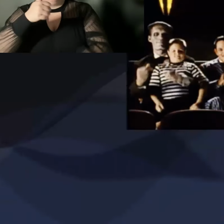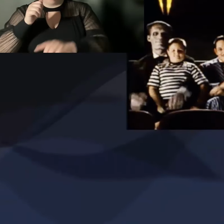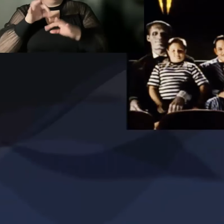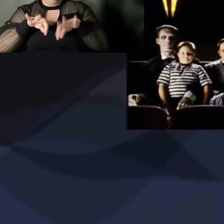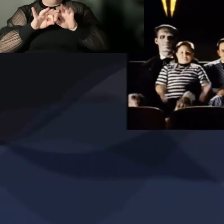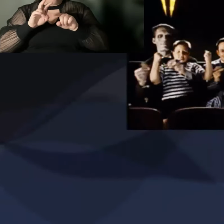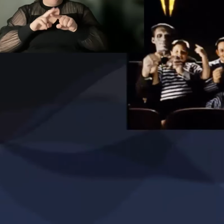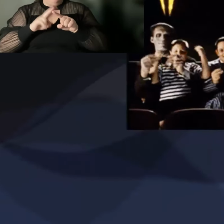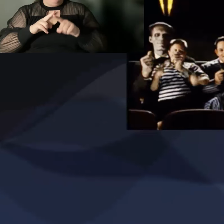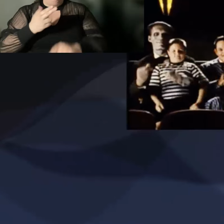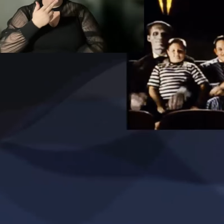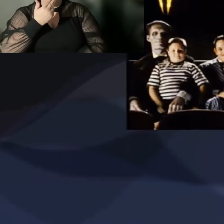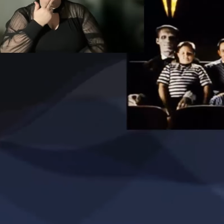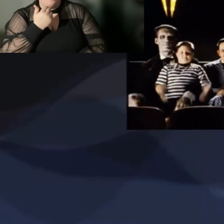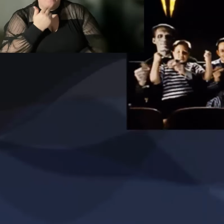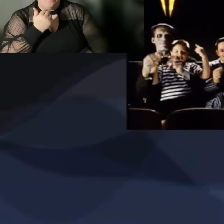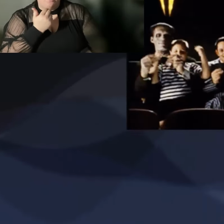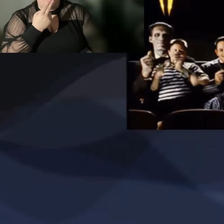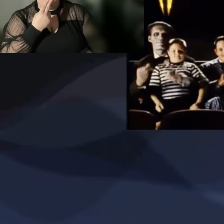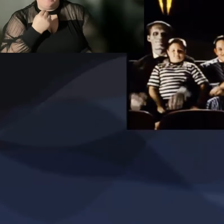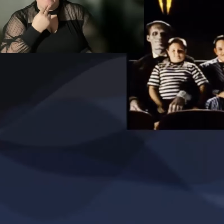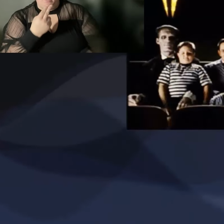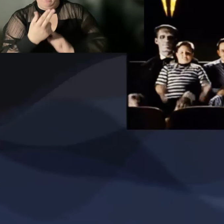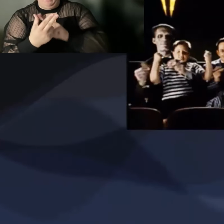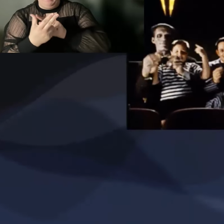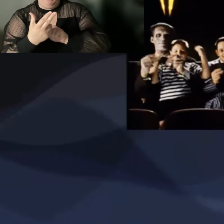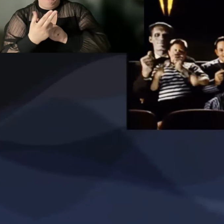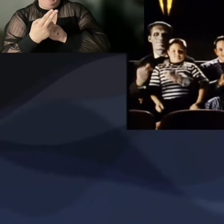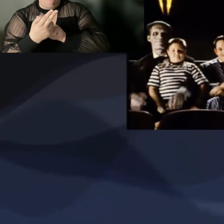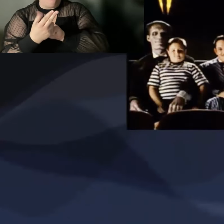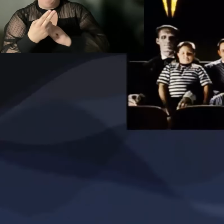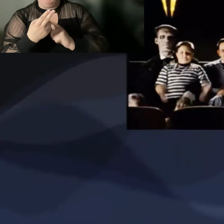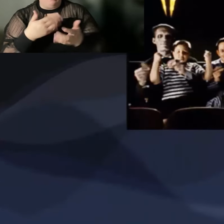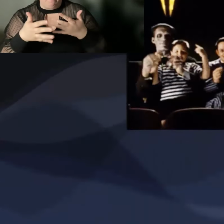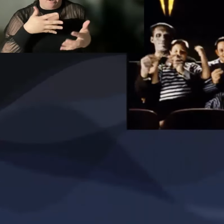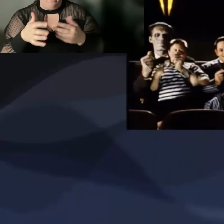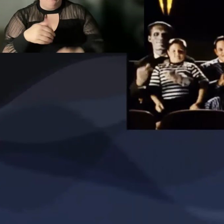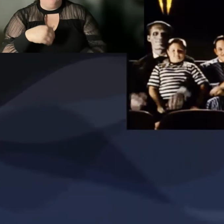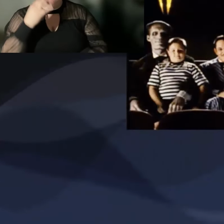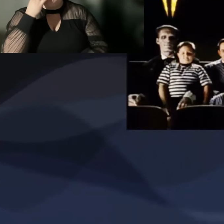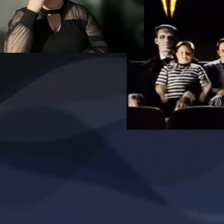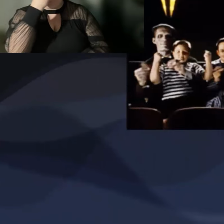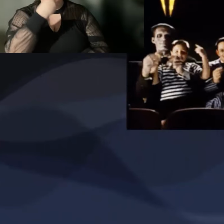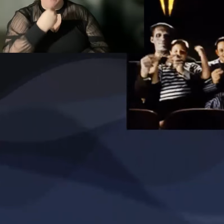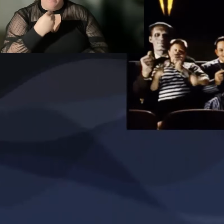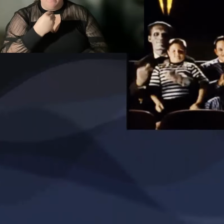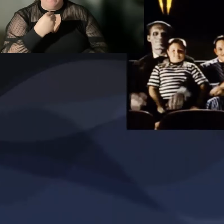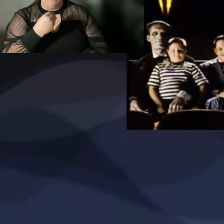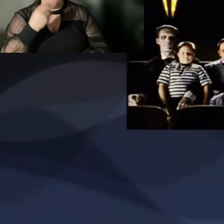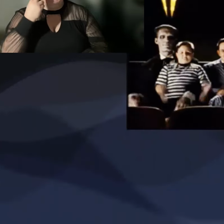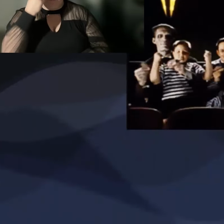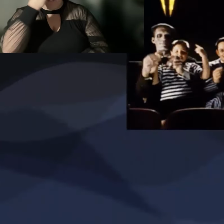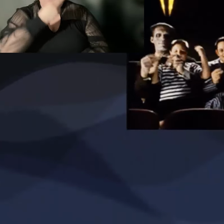So just other important vocab, cute or cute. Your thumb can be in or out, does not matter.